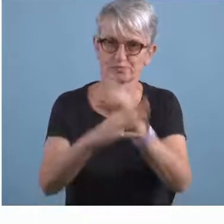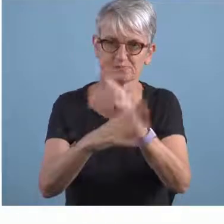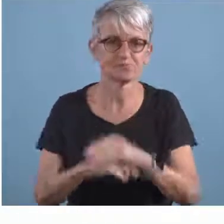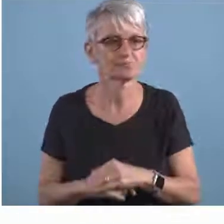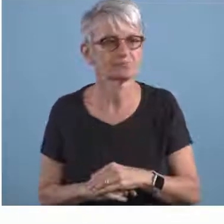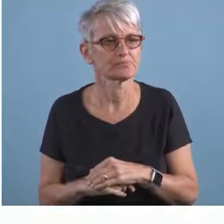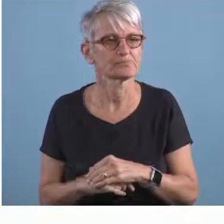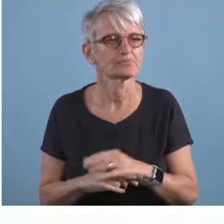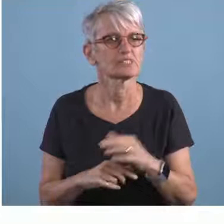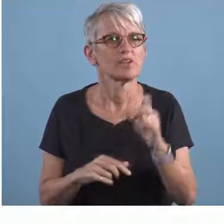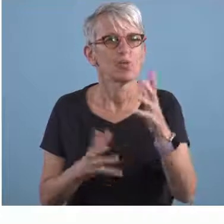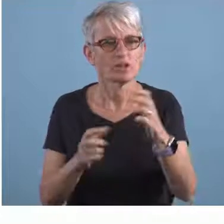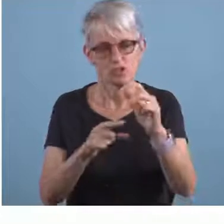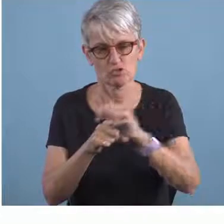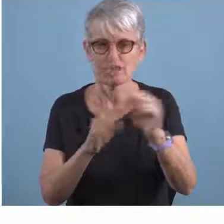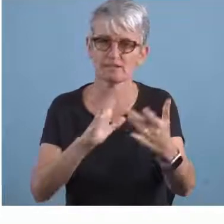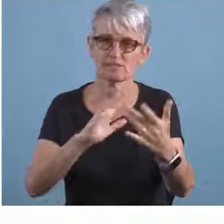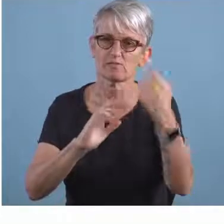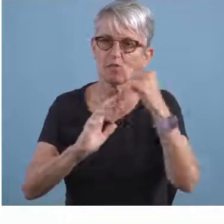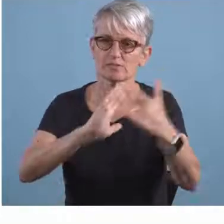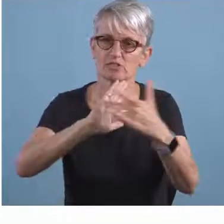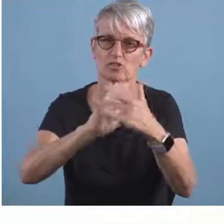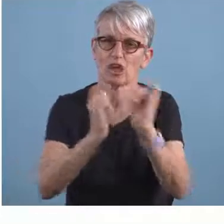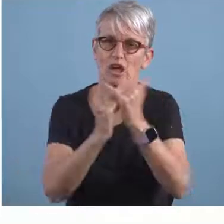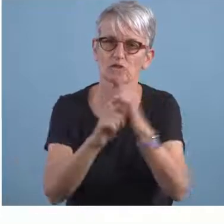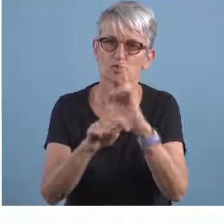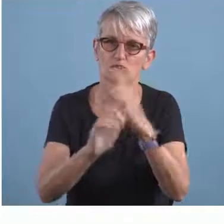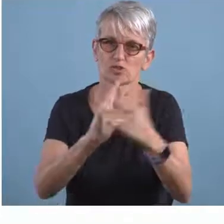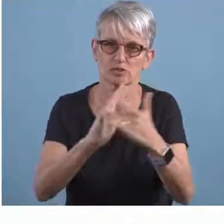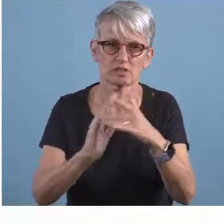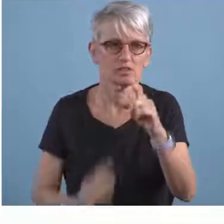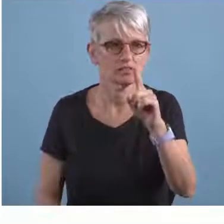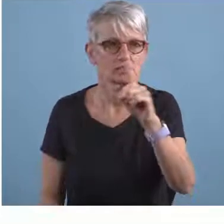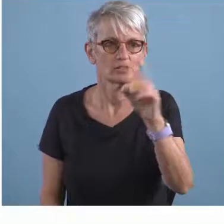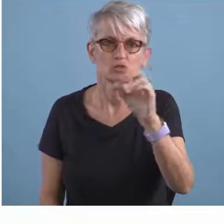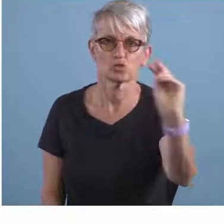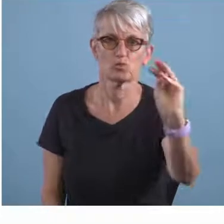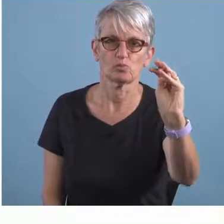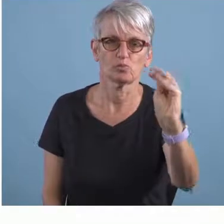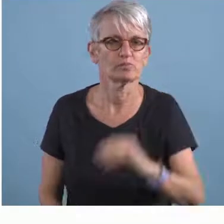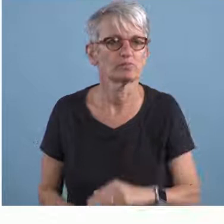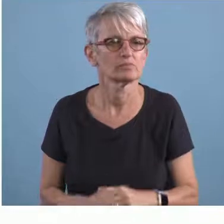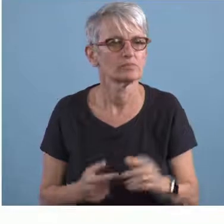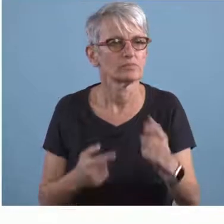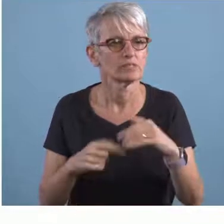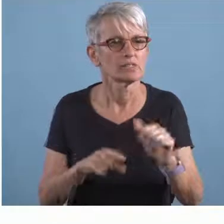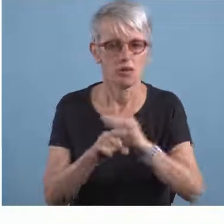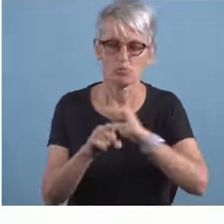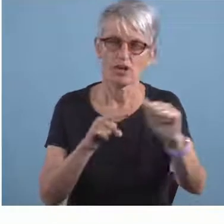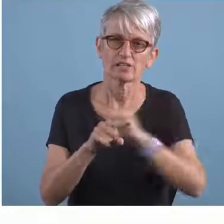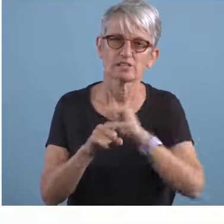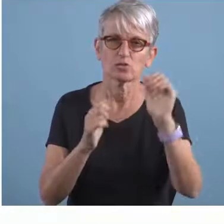That would be training in the technology, like Zoom, some practice with the